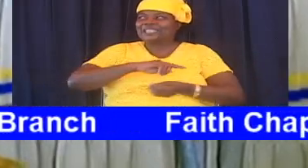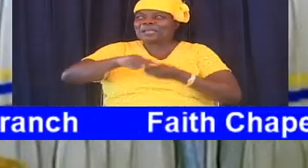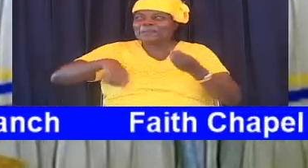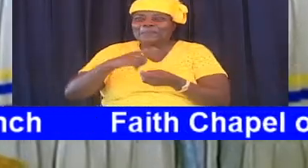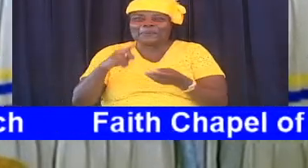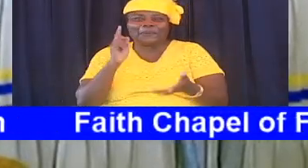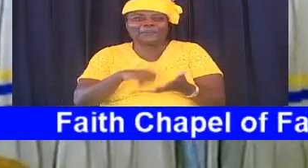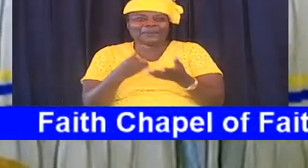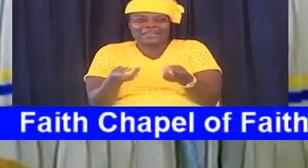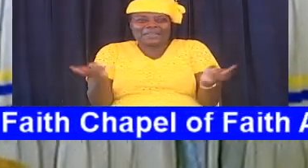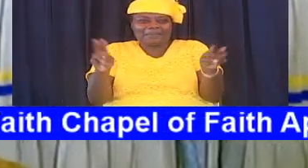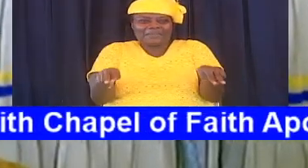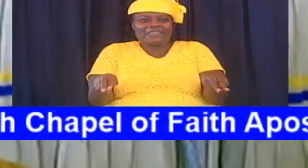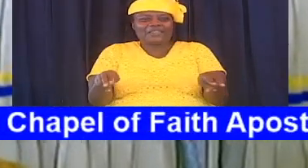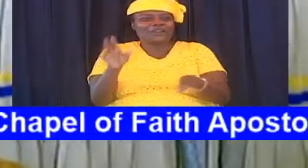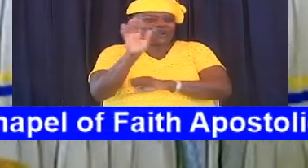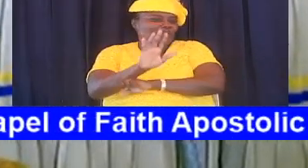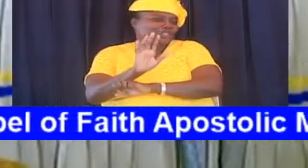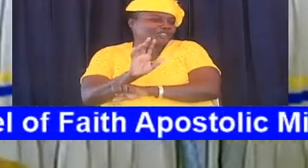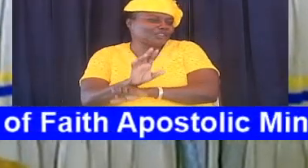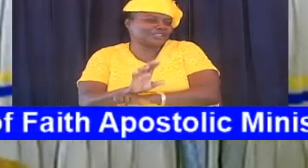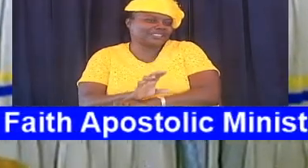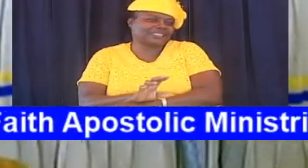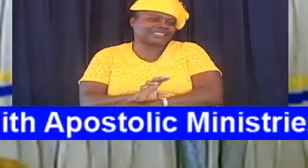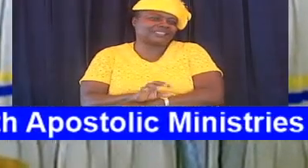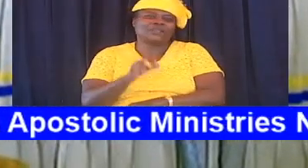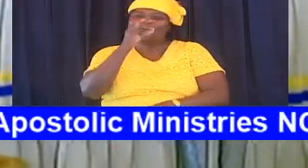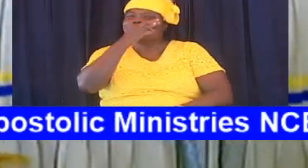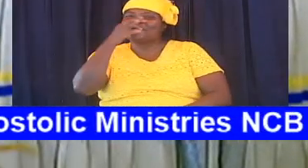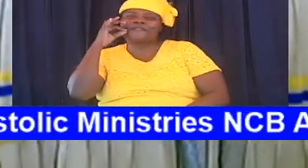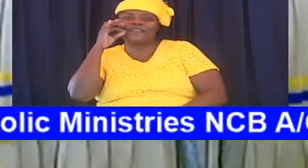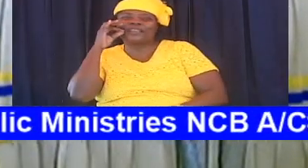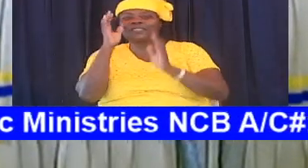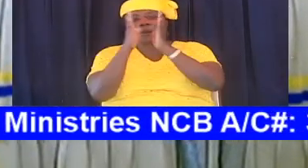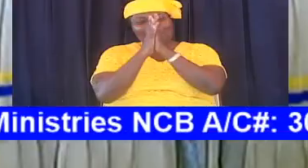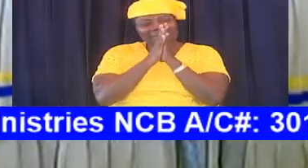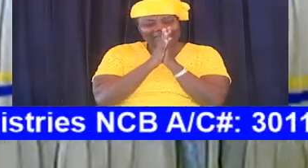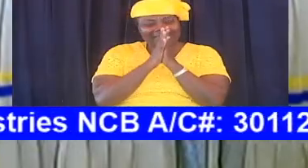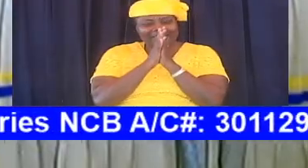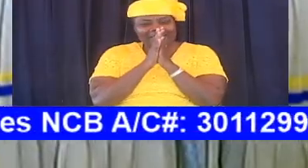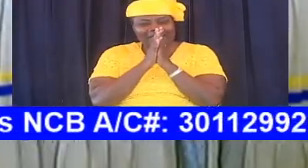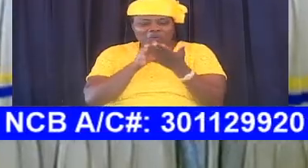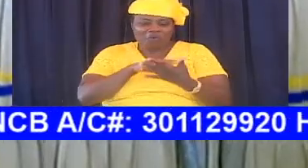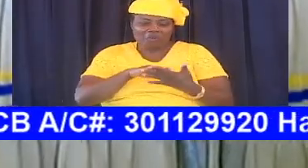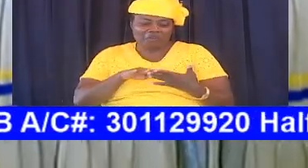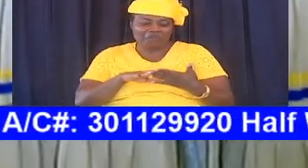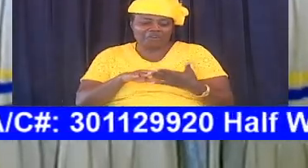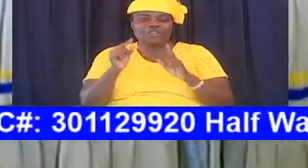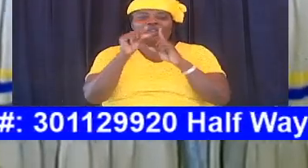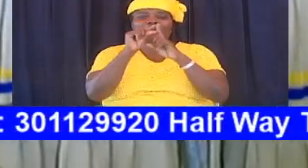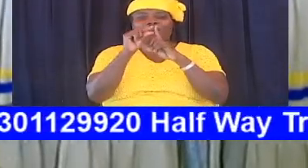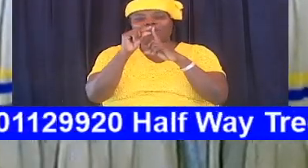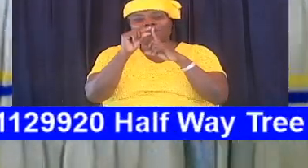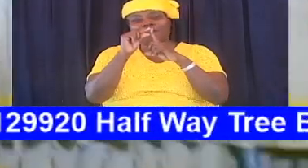local assembly. We're fasting, we're praying, we're reading the word.